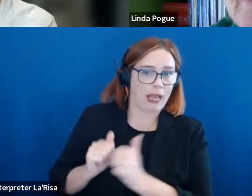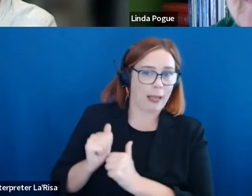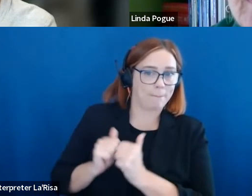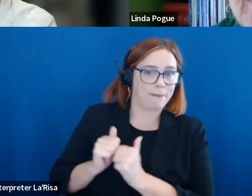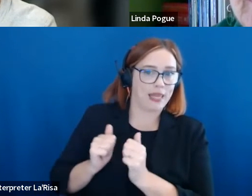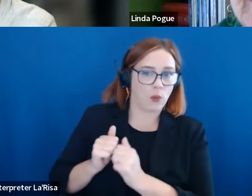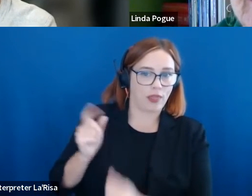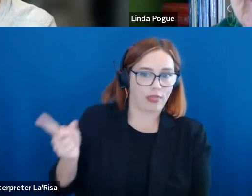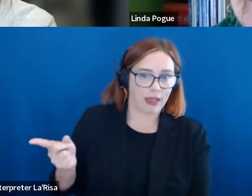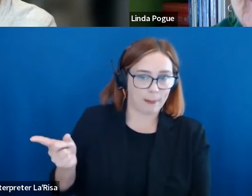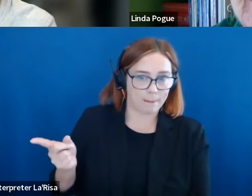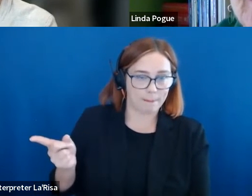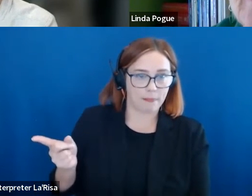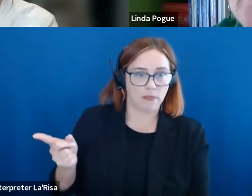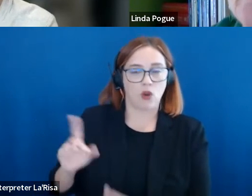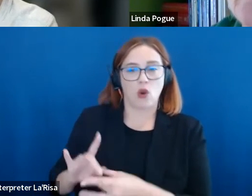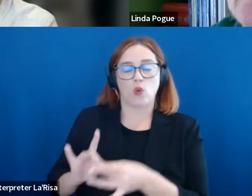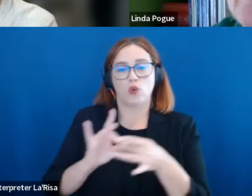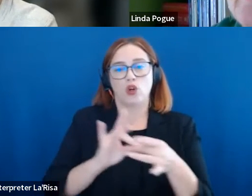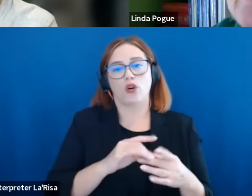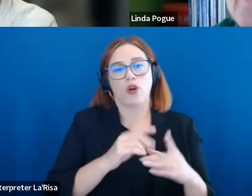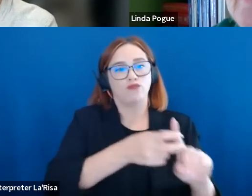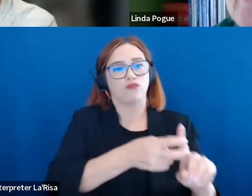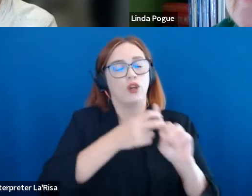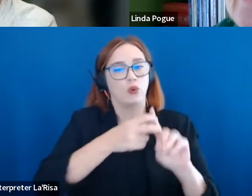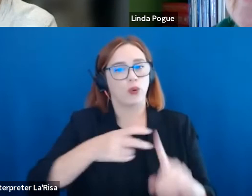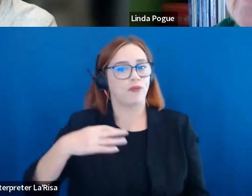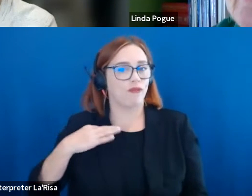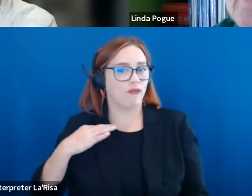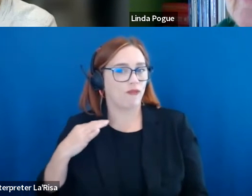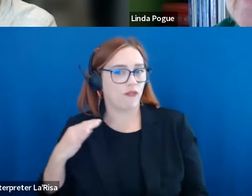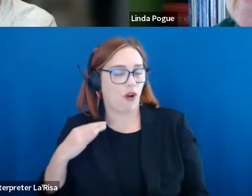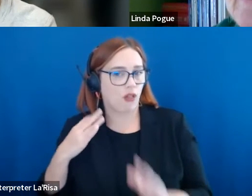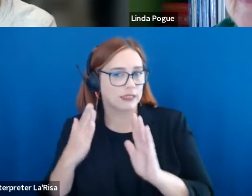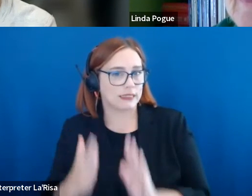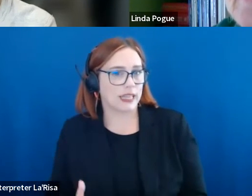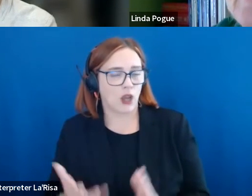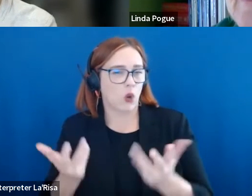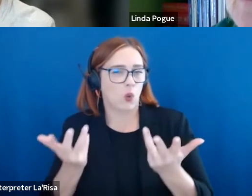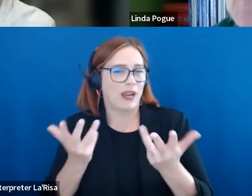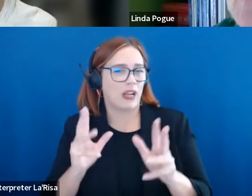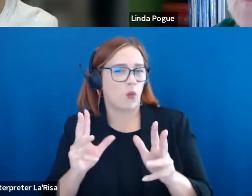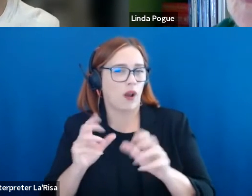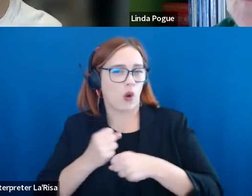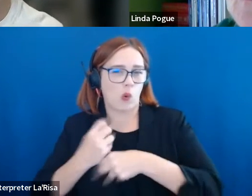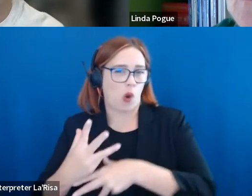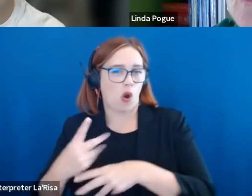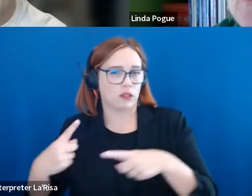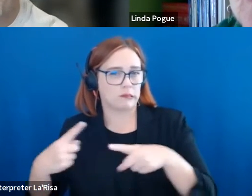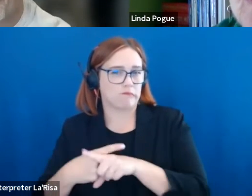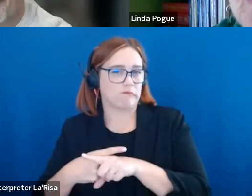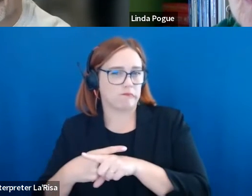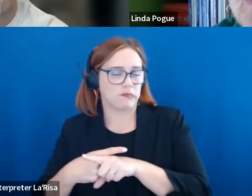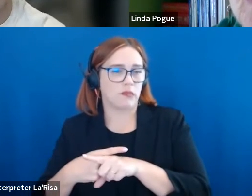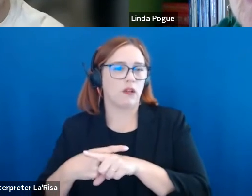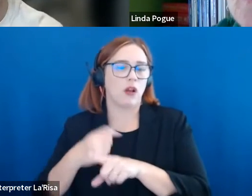came to recruiting volunteers. So we didn't want to create that friction, so to speak. So a reason we stayed